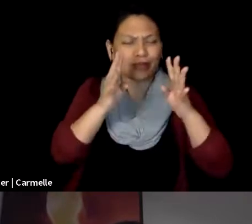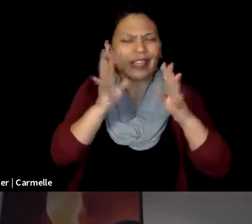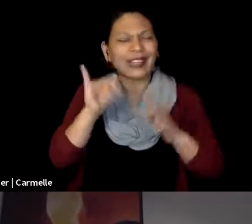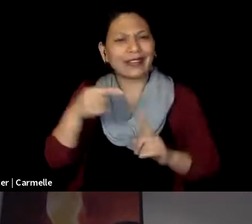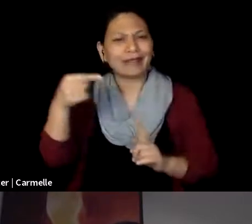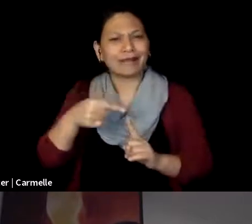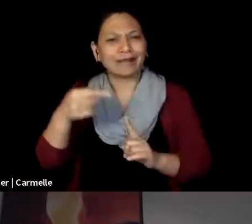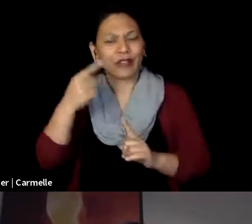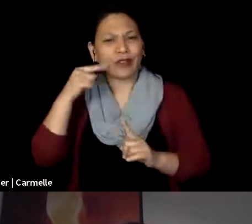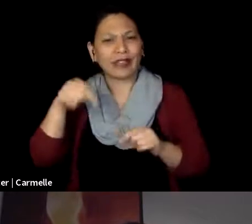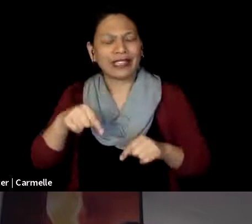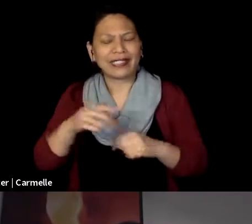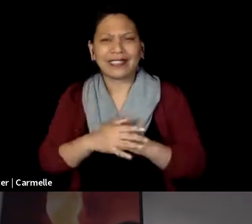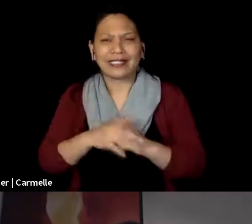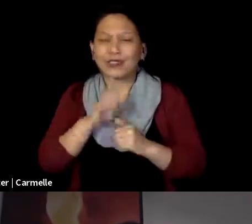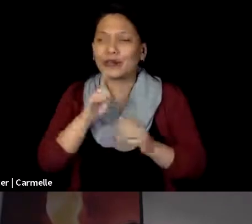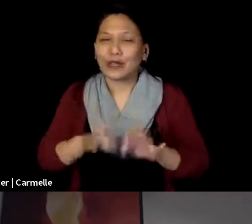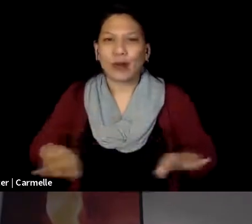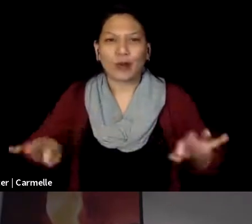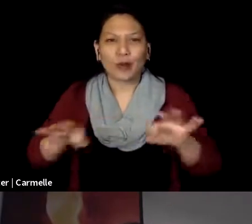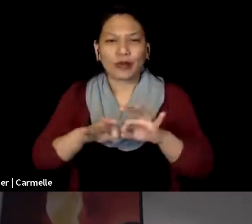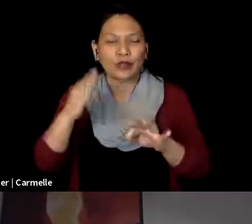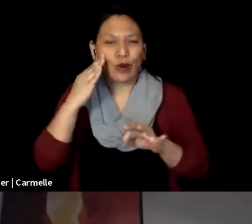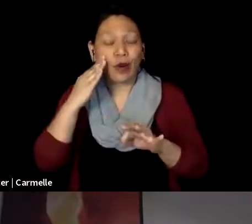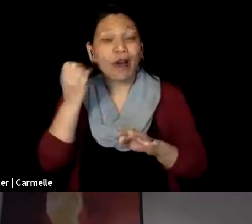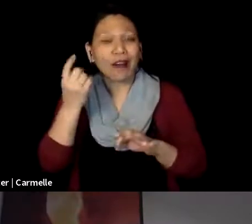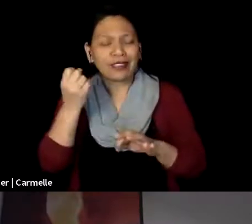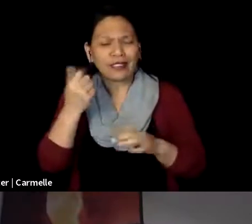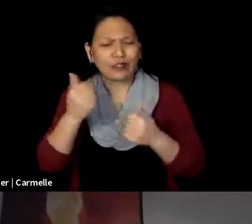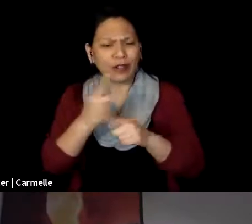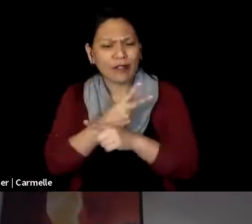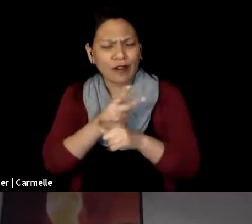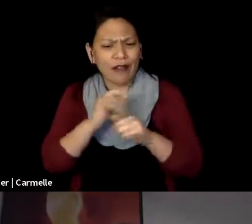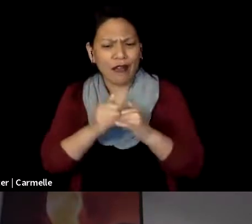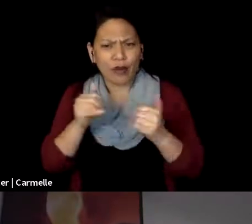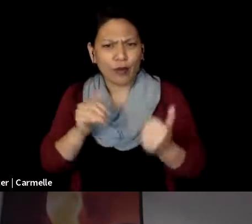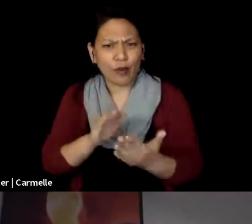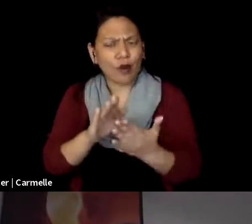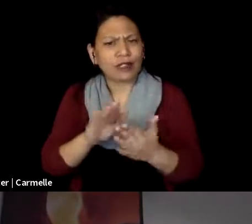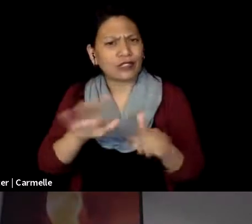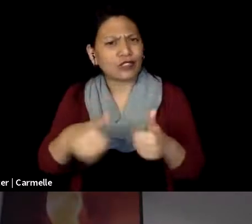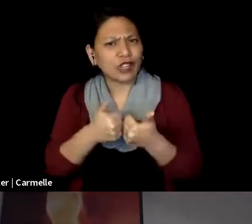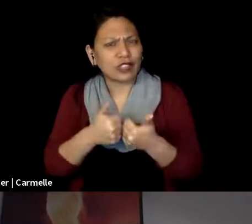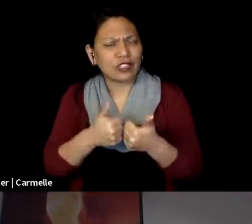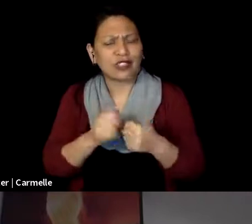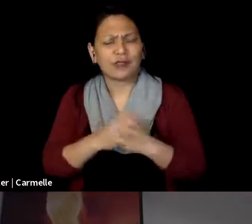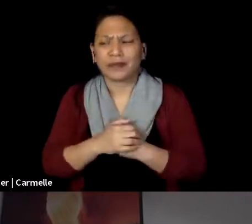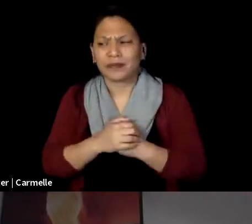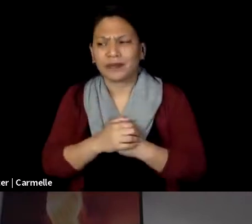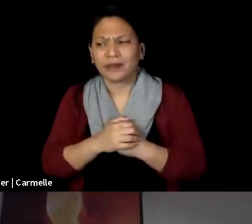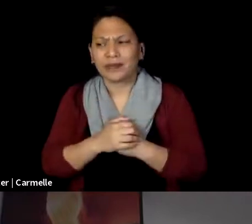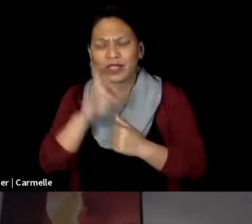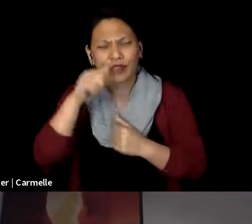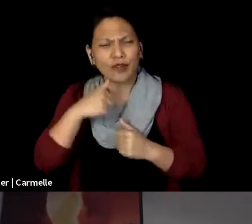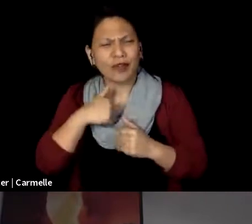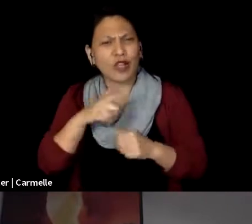really important and difficult to do. I find that it took me a really long time to